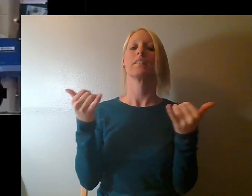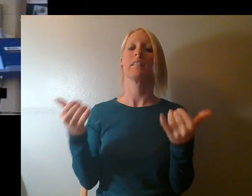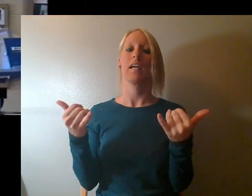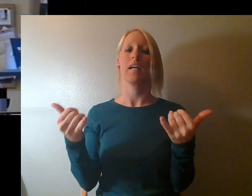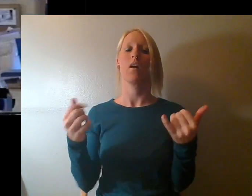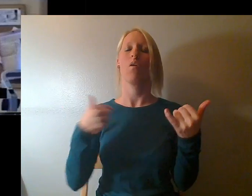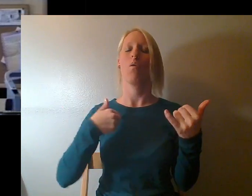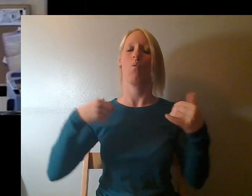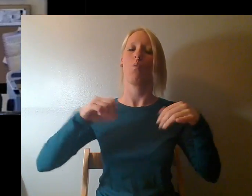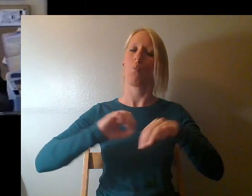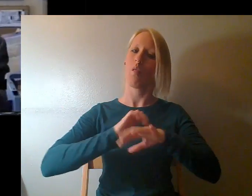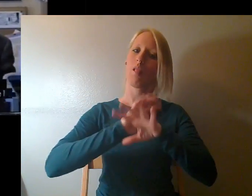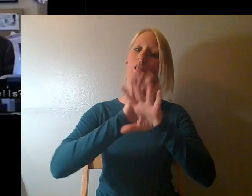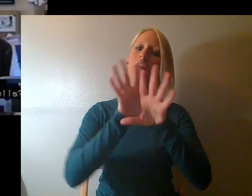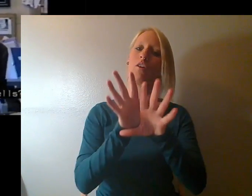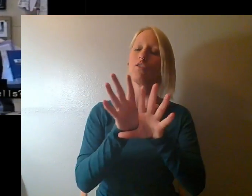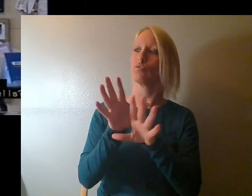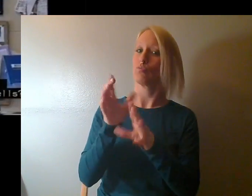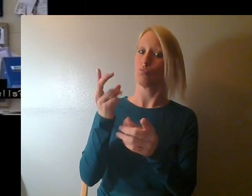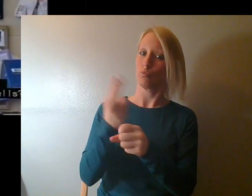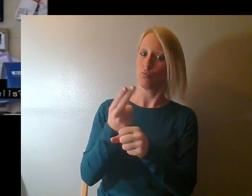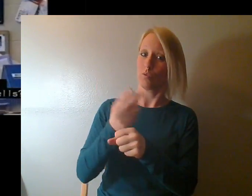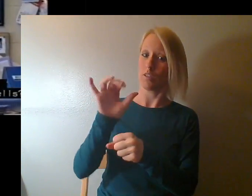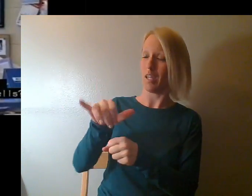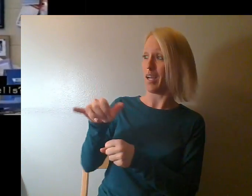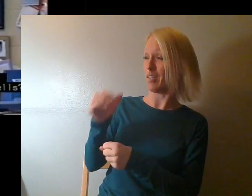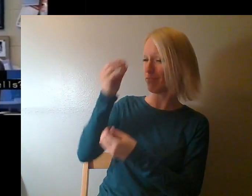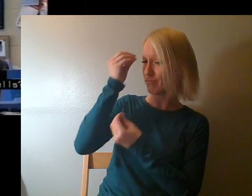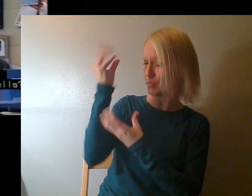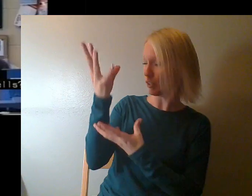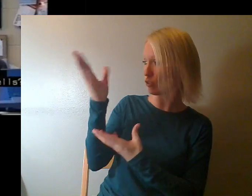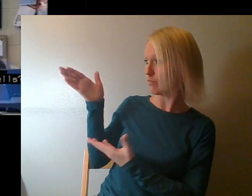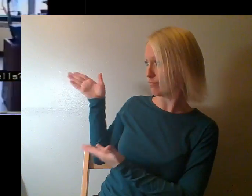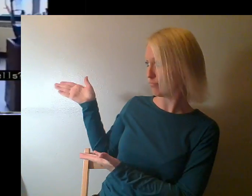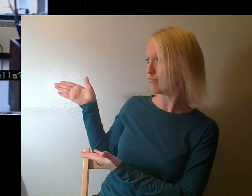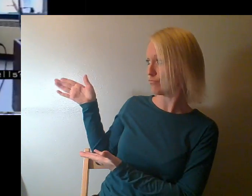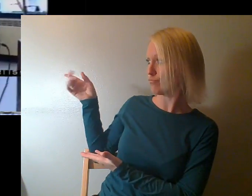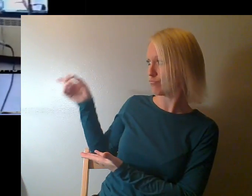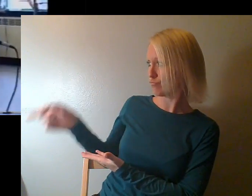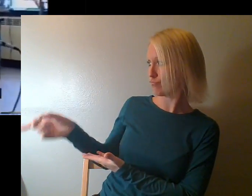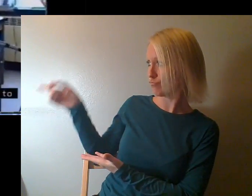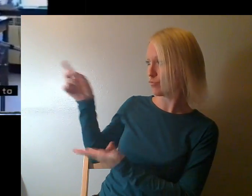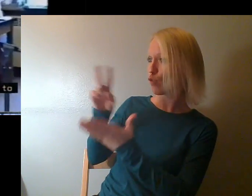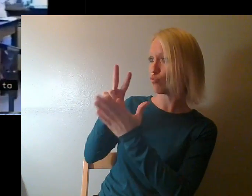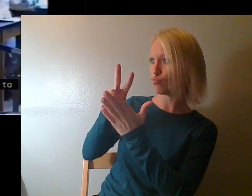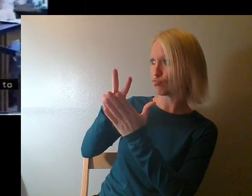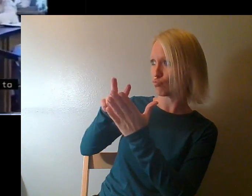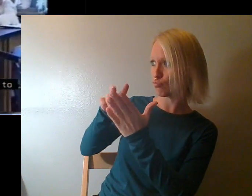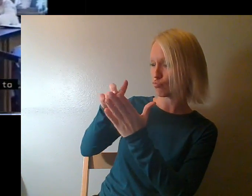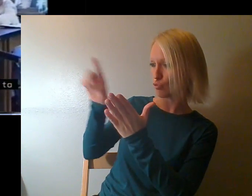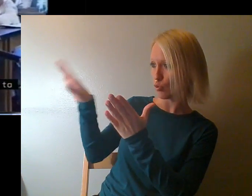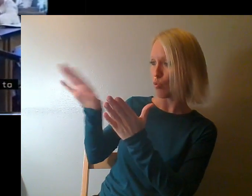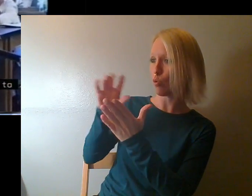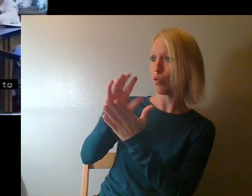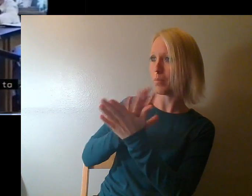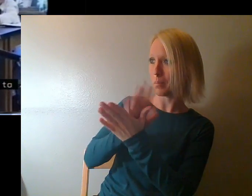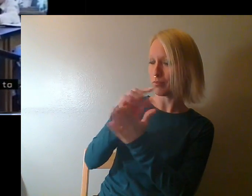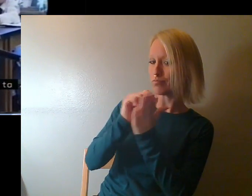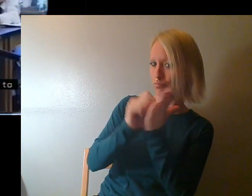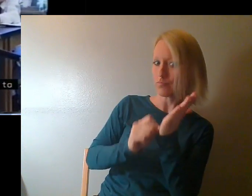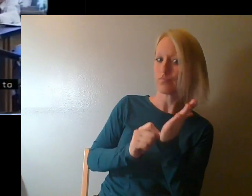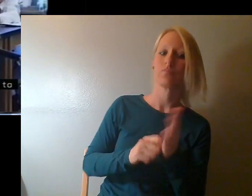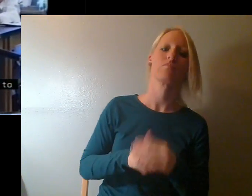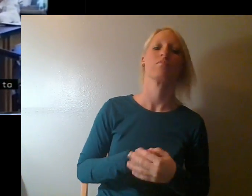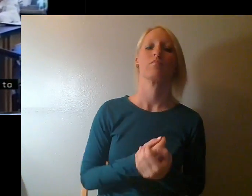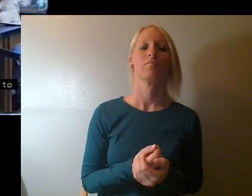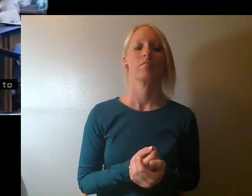cell size. Questions on the size of cells. Kevin? Well, it's not really a question, but are we going to have to know, like, how are they compared